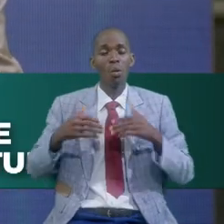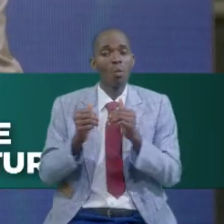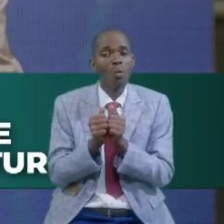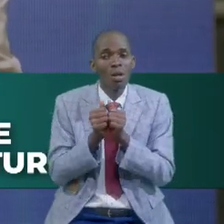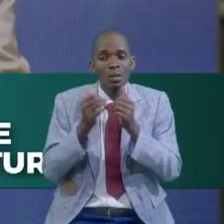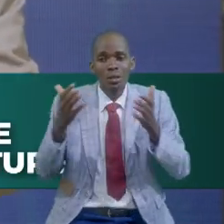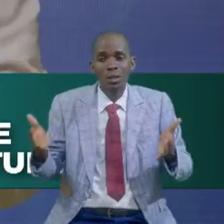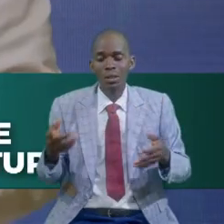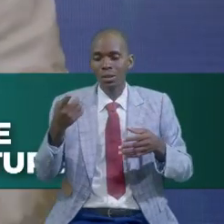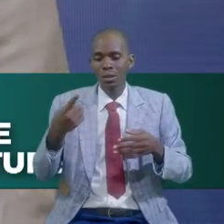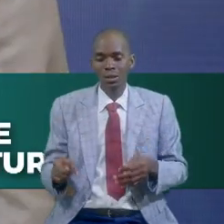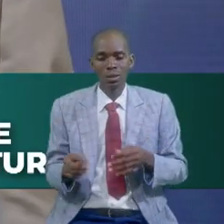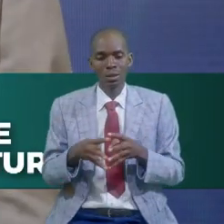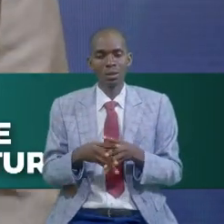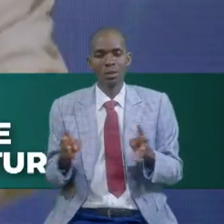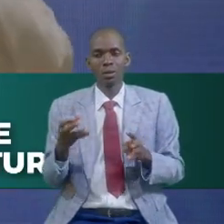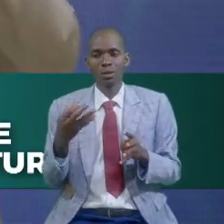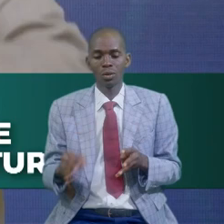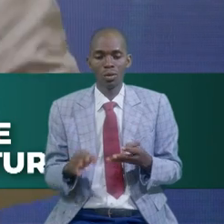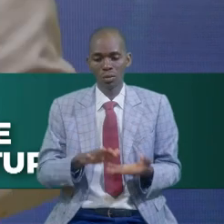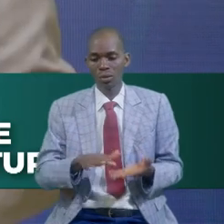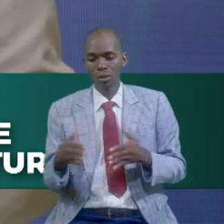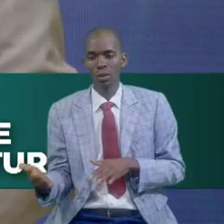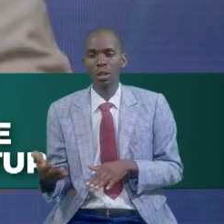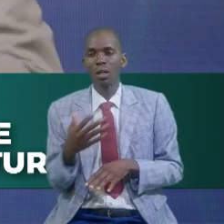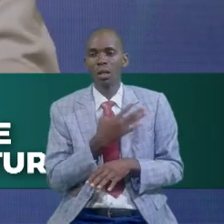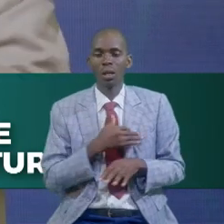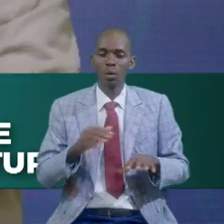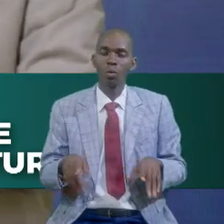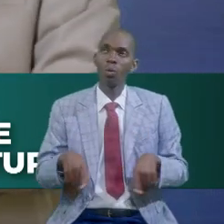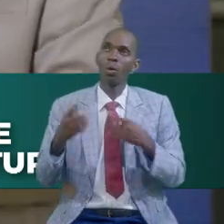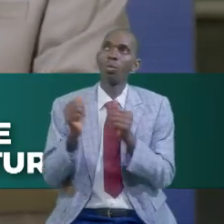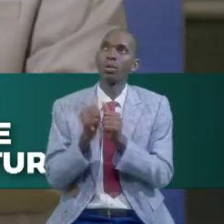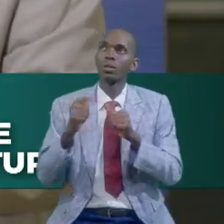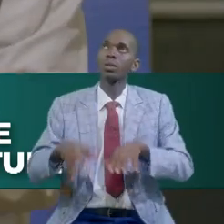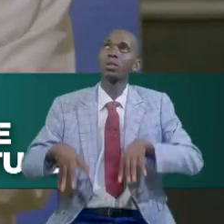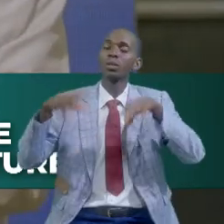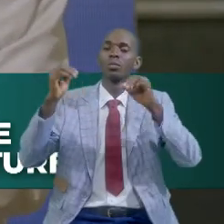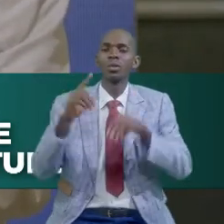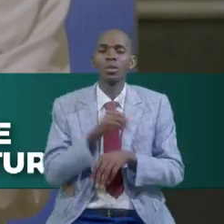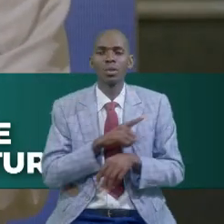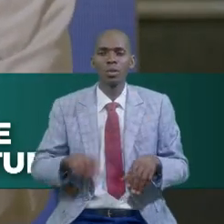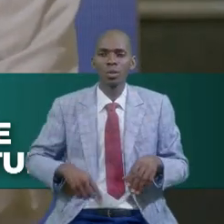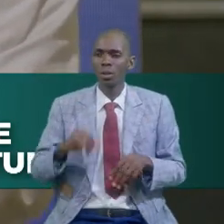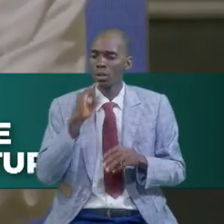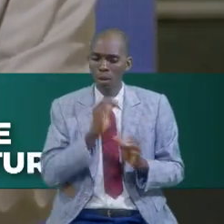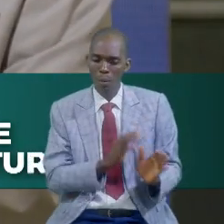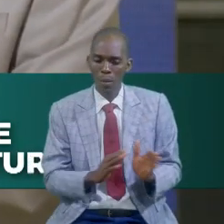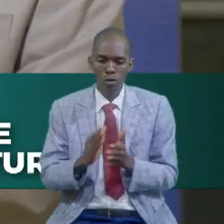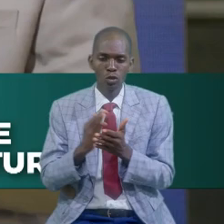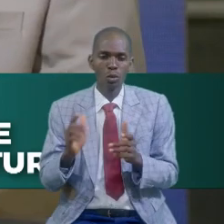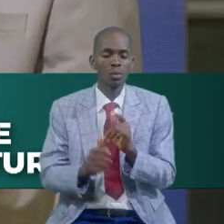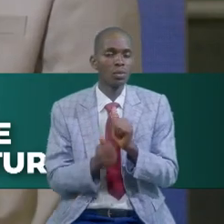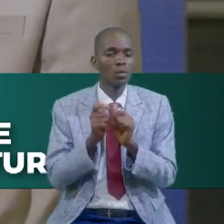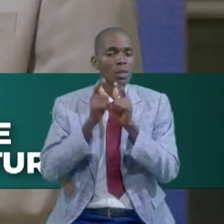gate of death, and he went for the rapture. The Lord is planning something greater for you